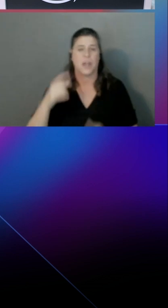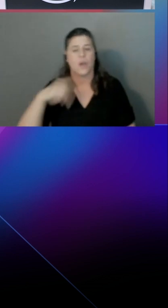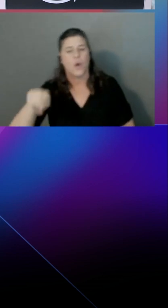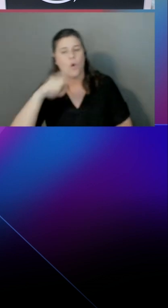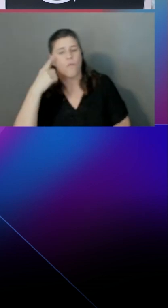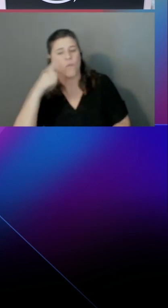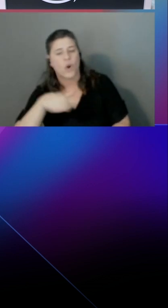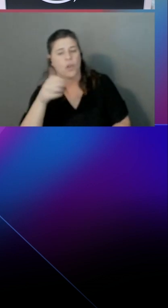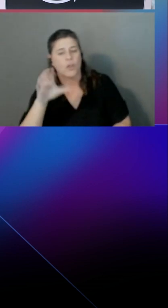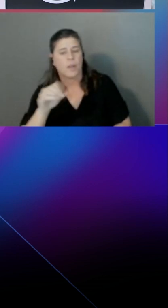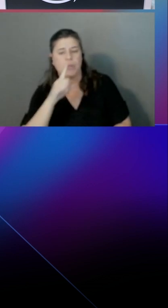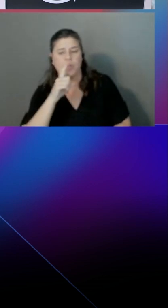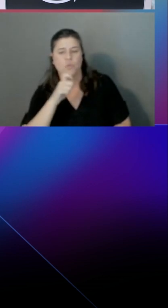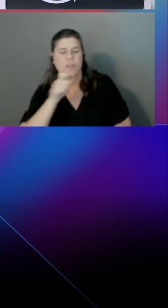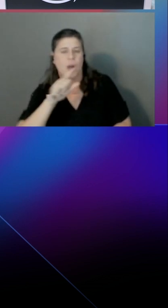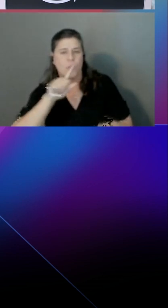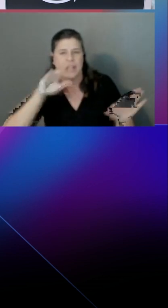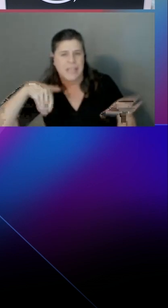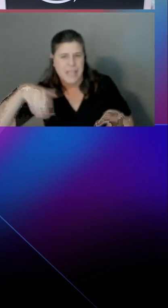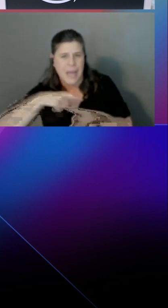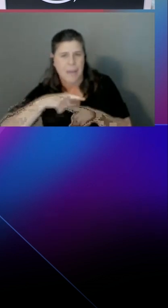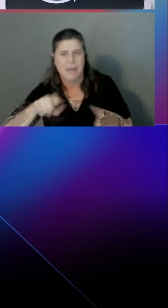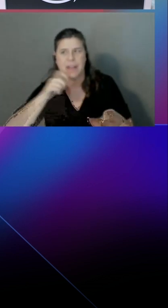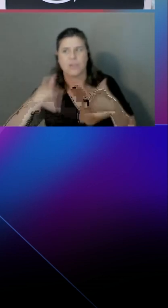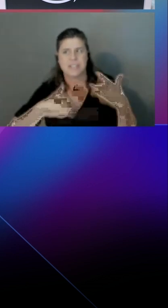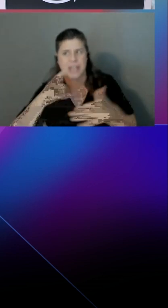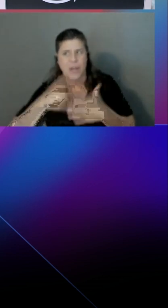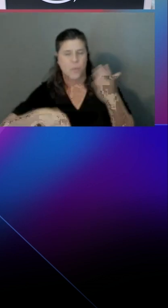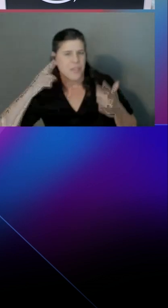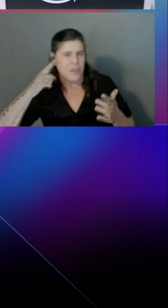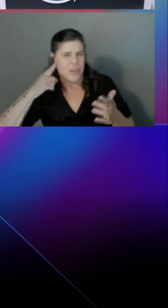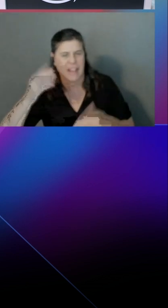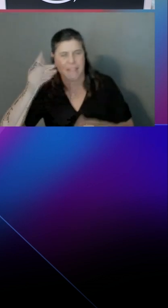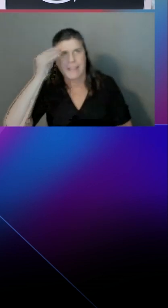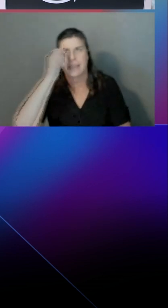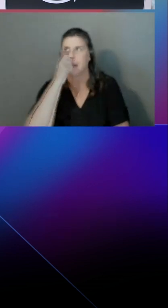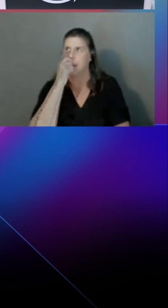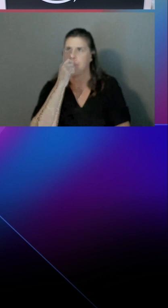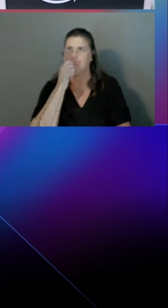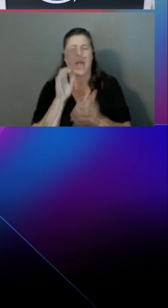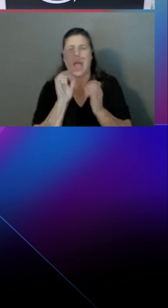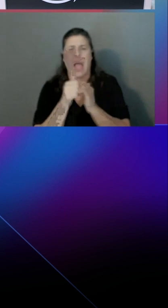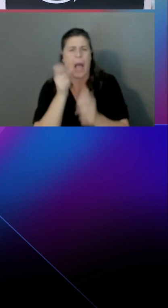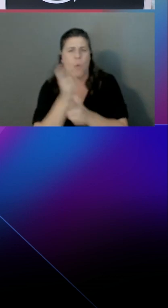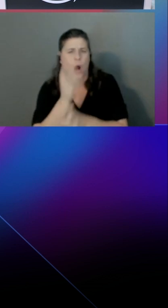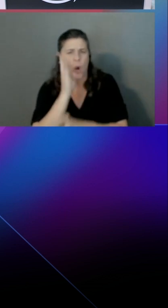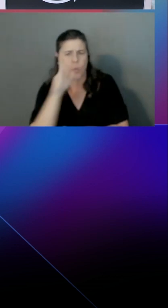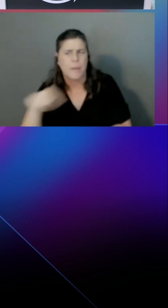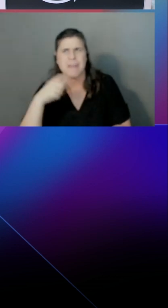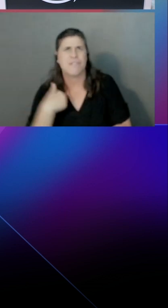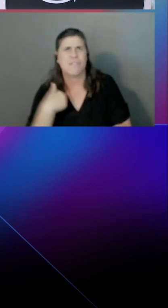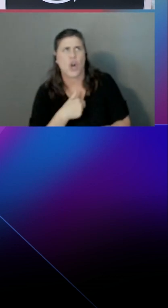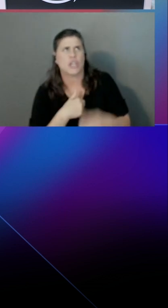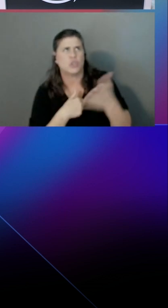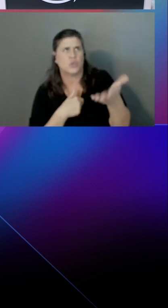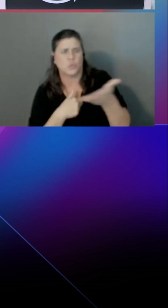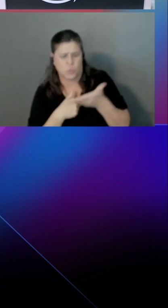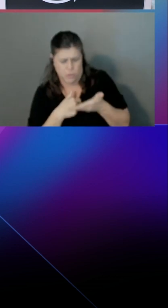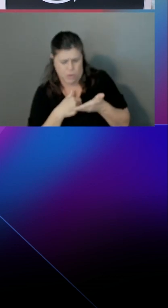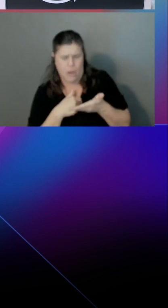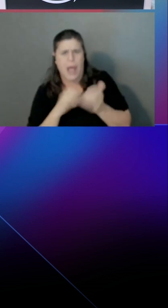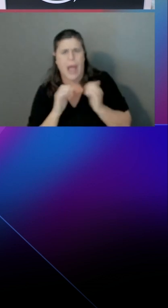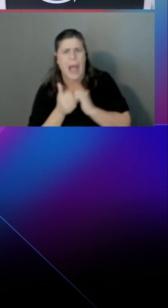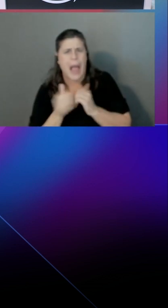there yet and are excited about what they are hearing and are thinking, well, how hard is it going to be for us to get there? How easy it is to get